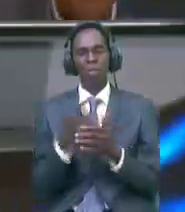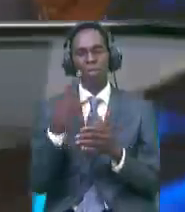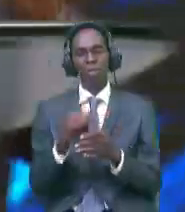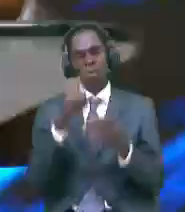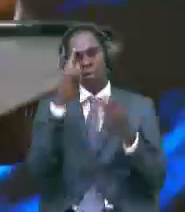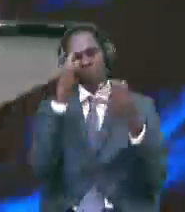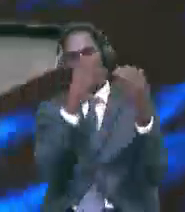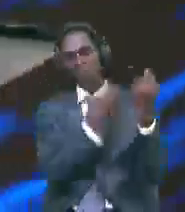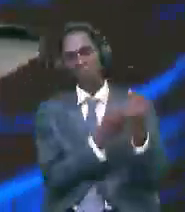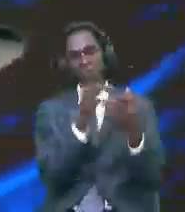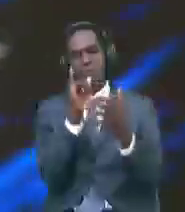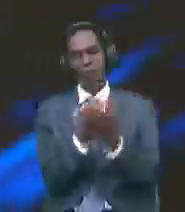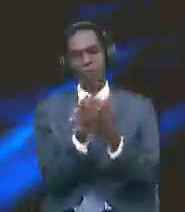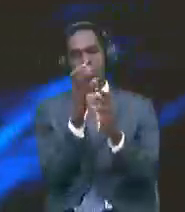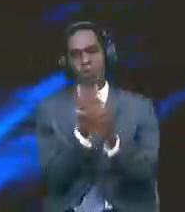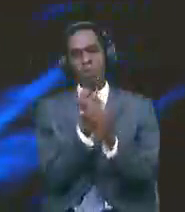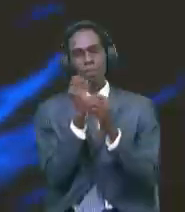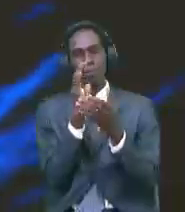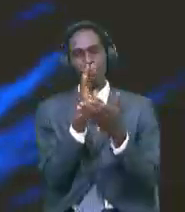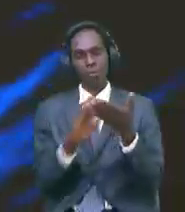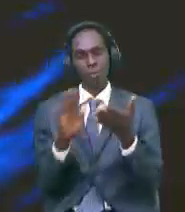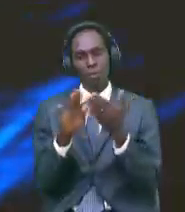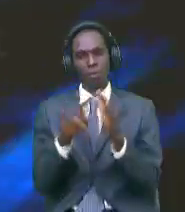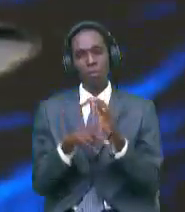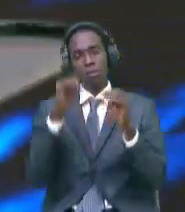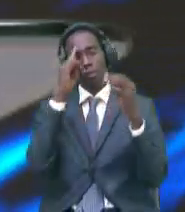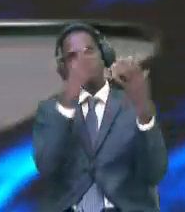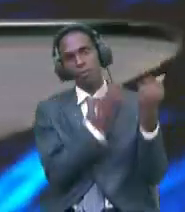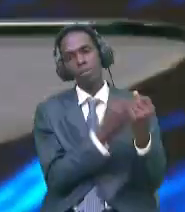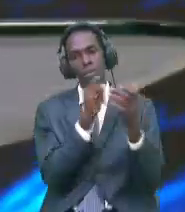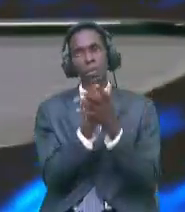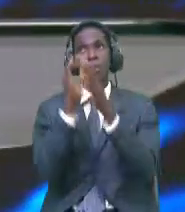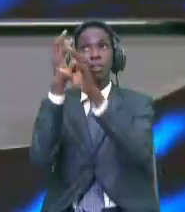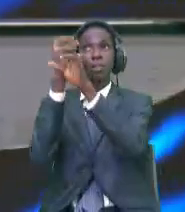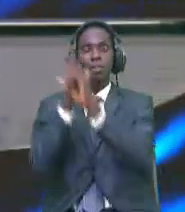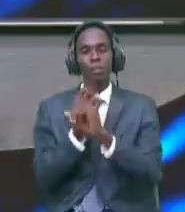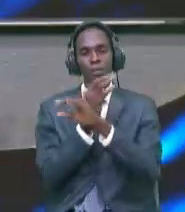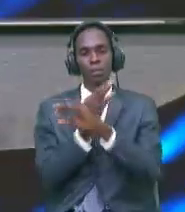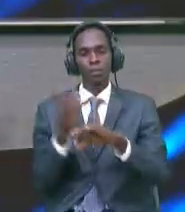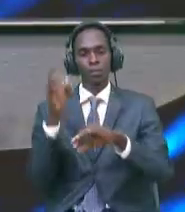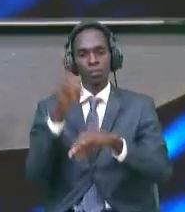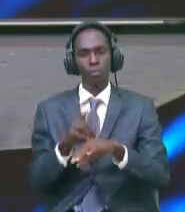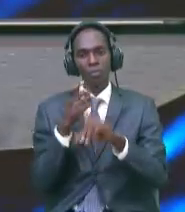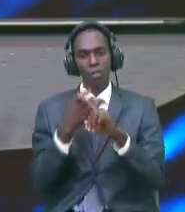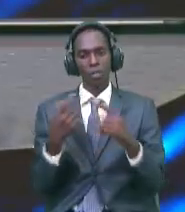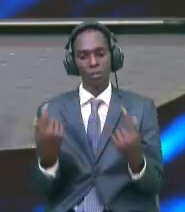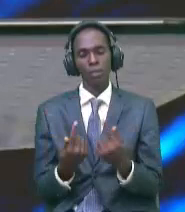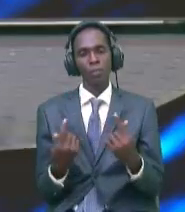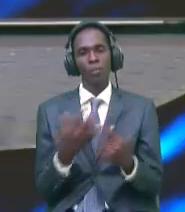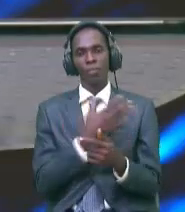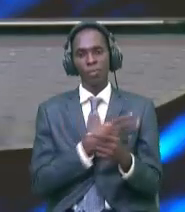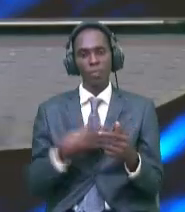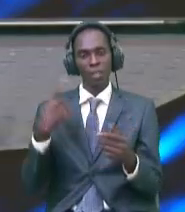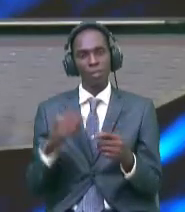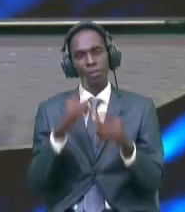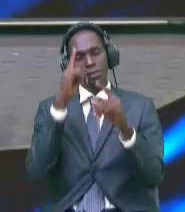faith that gets forgiveness. And the faith that receives freedom. Freedom from sin. And the faith